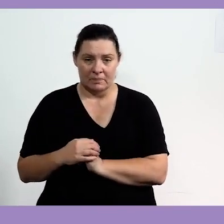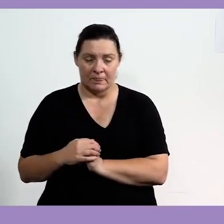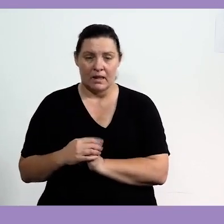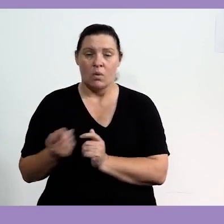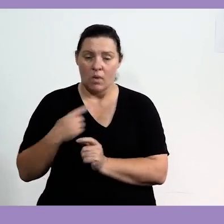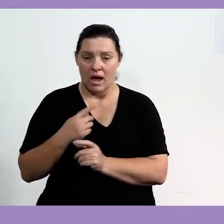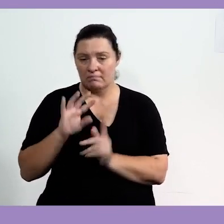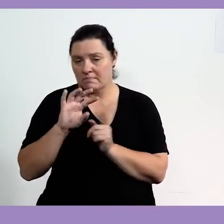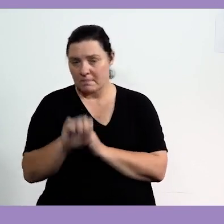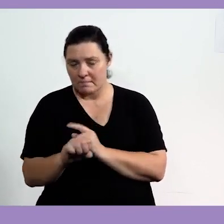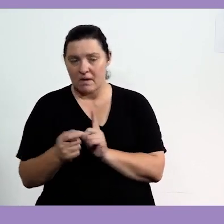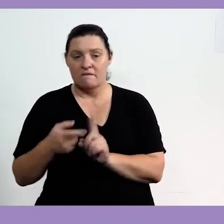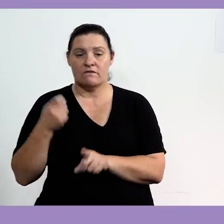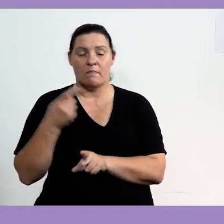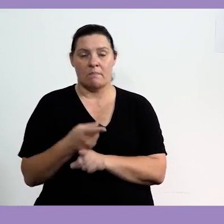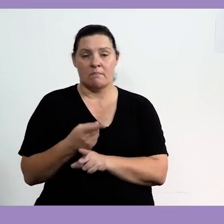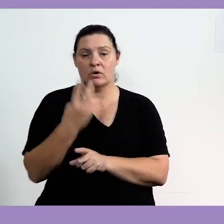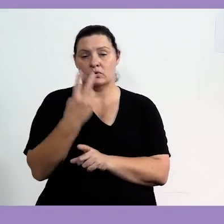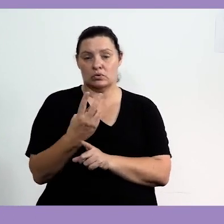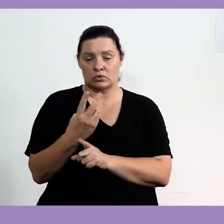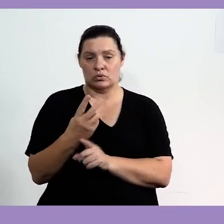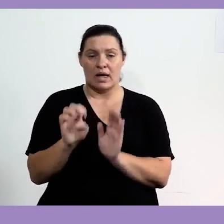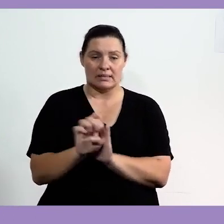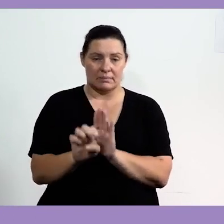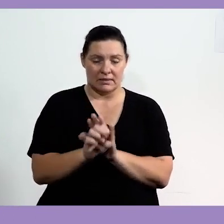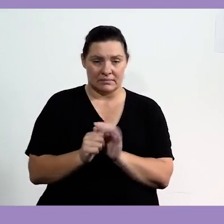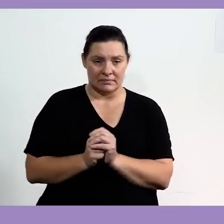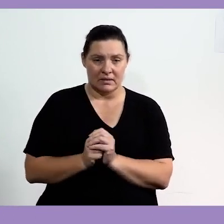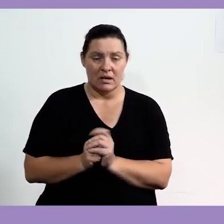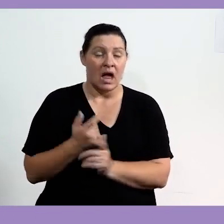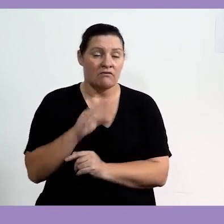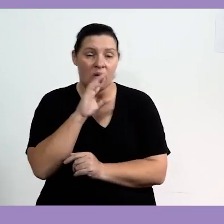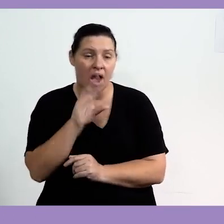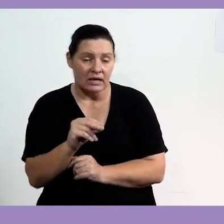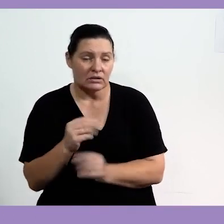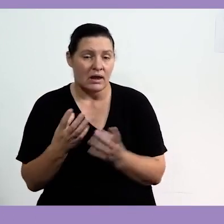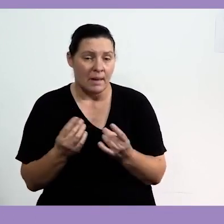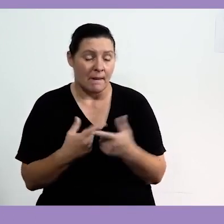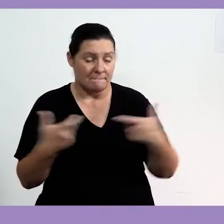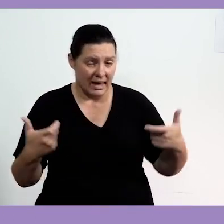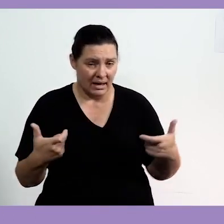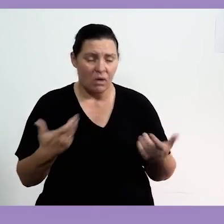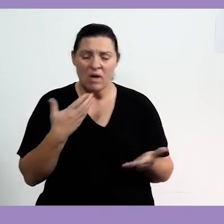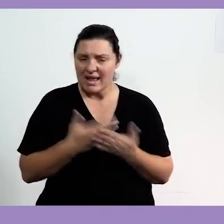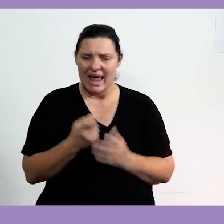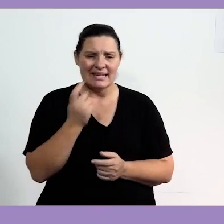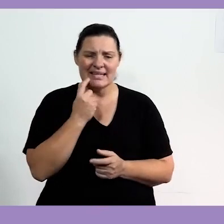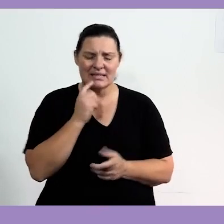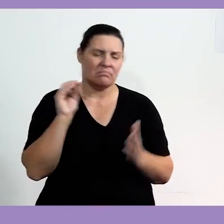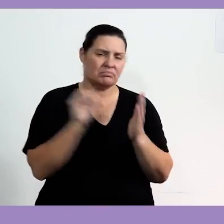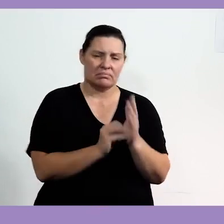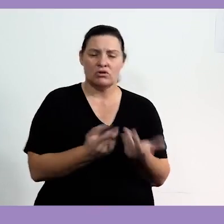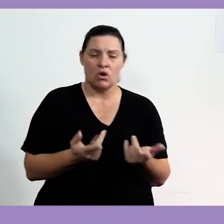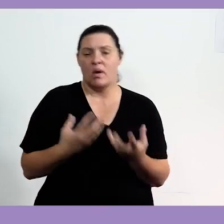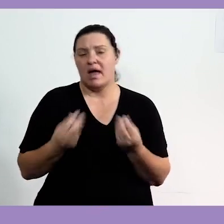1 as we've discovered from these 2 examples. And if we are asked to work with bigger numbers, we can